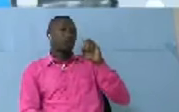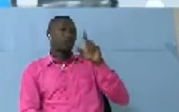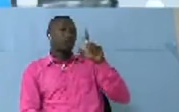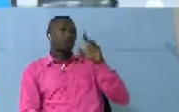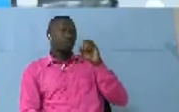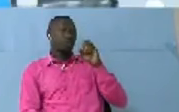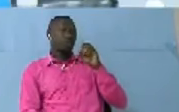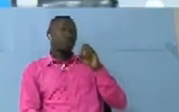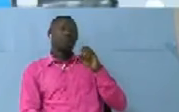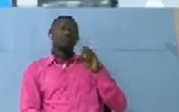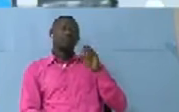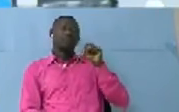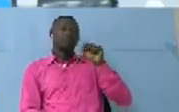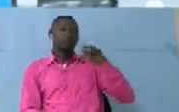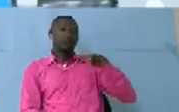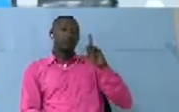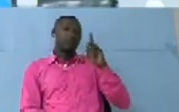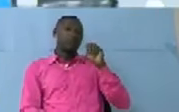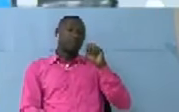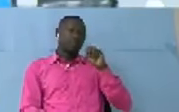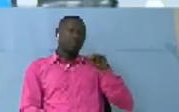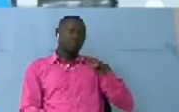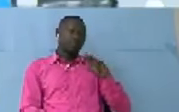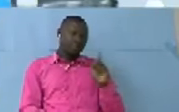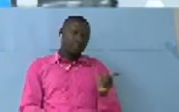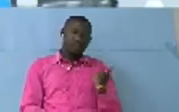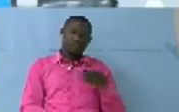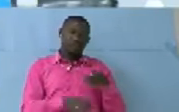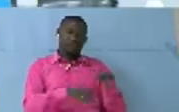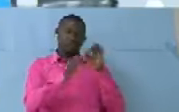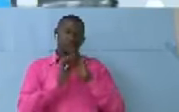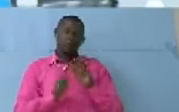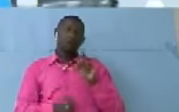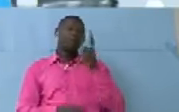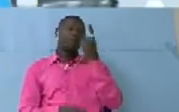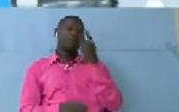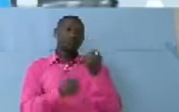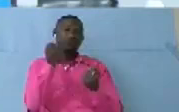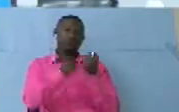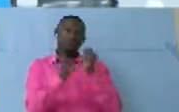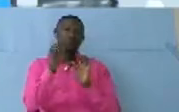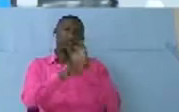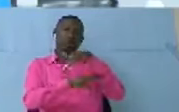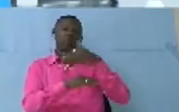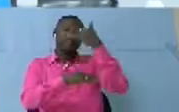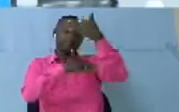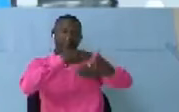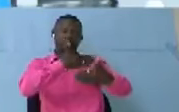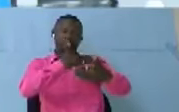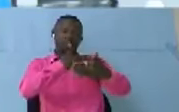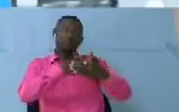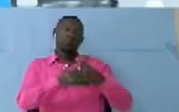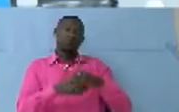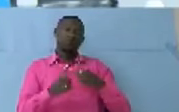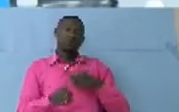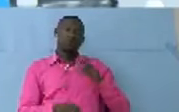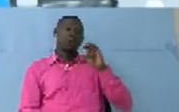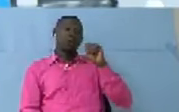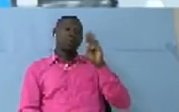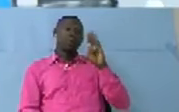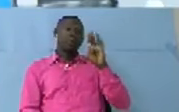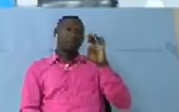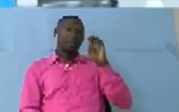be pick up follow kono nyato. He was taken into the first pick up in front. So, Ibrahima Jabal and Kafu Bayo. Ibrahima Jabal and